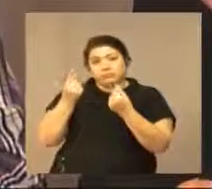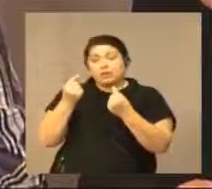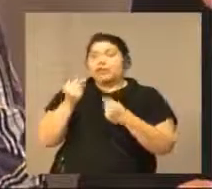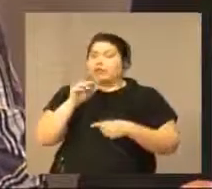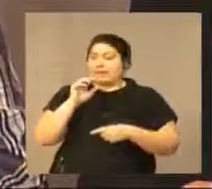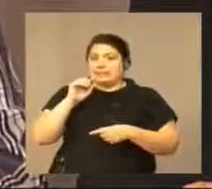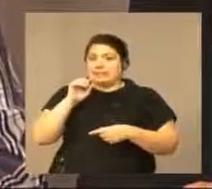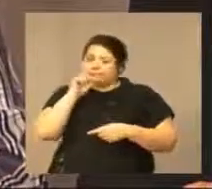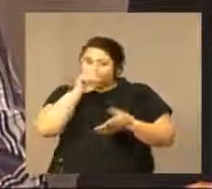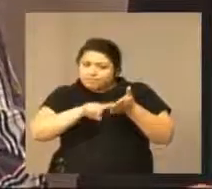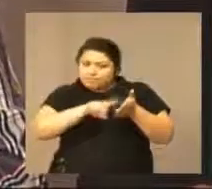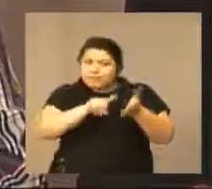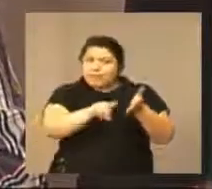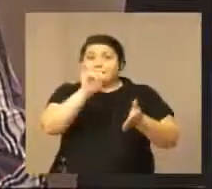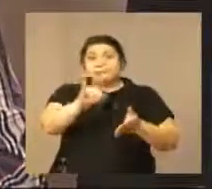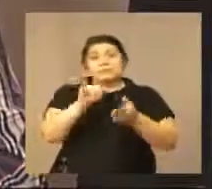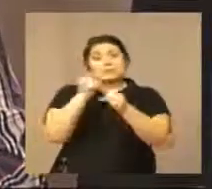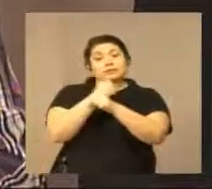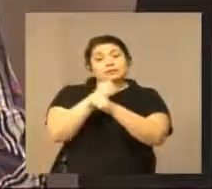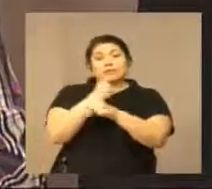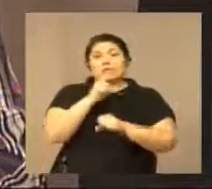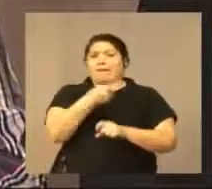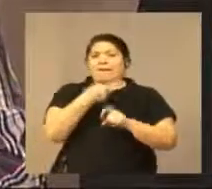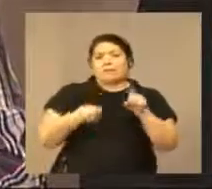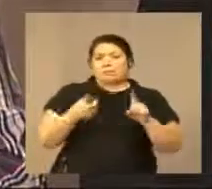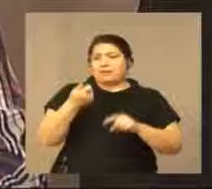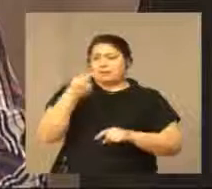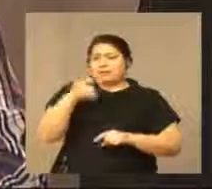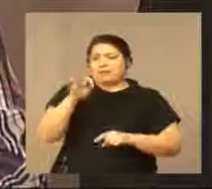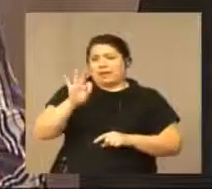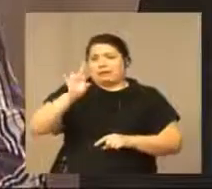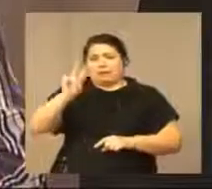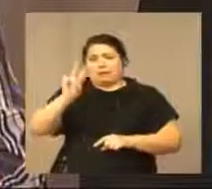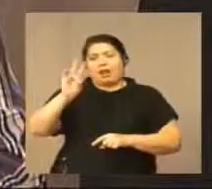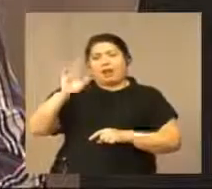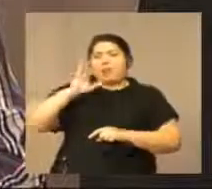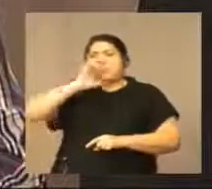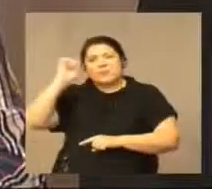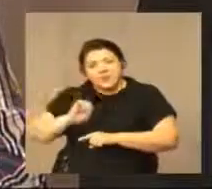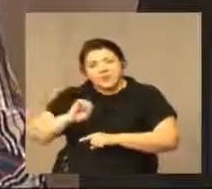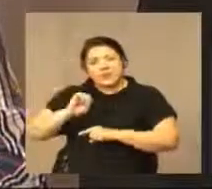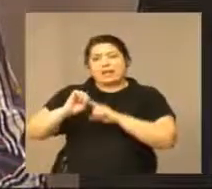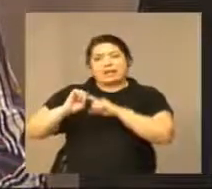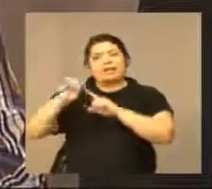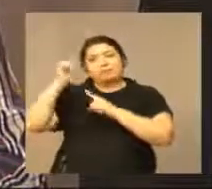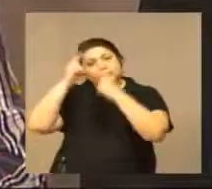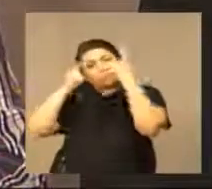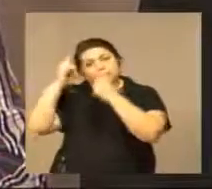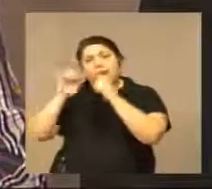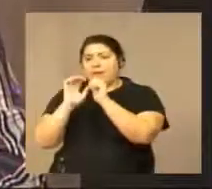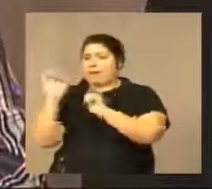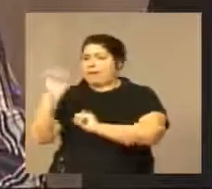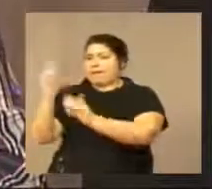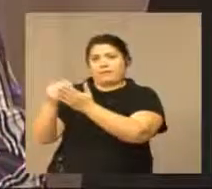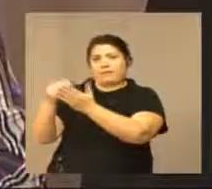statistics from 1997 for its funding formula, and has seen virtually no funding increase since